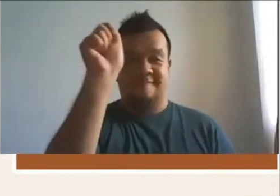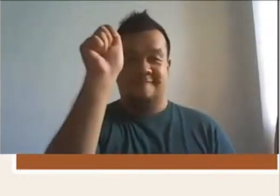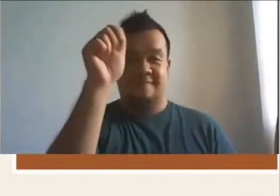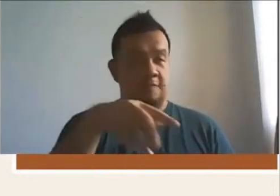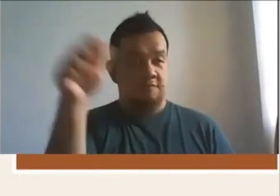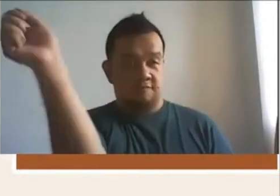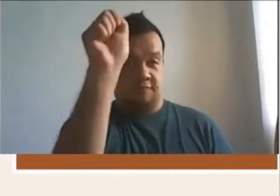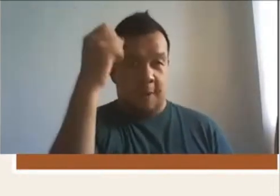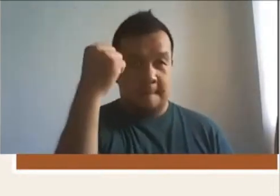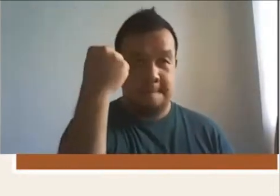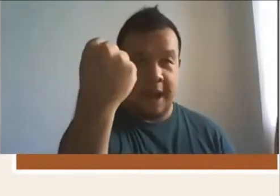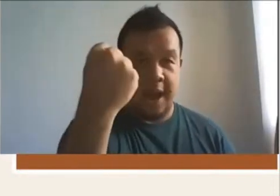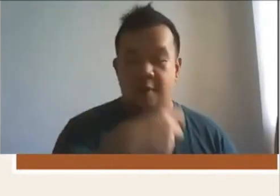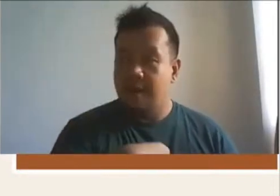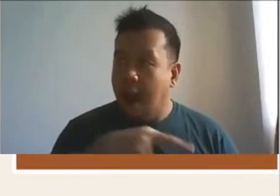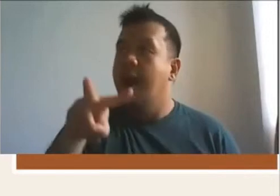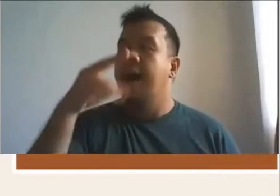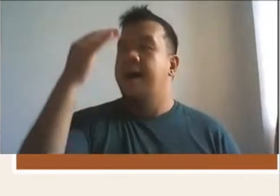or kung ano yung call.